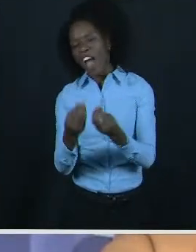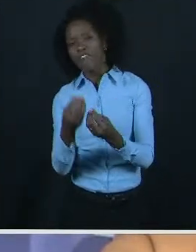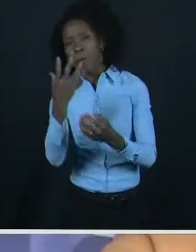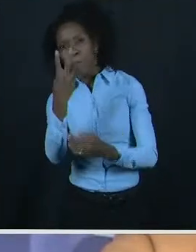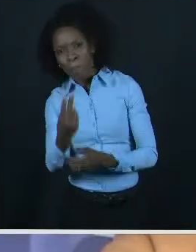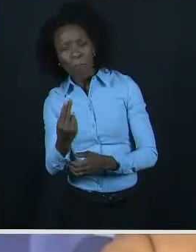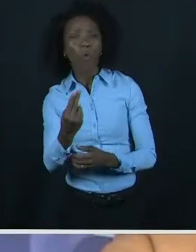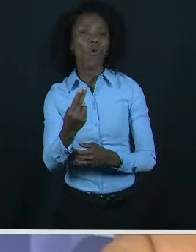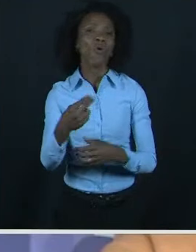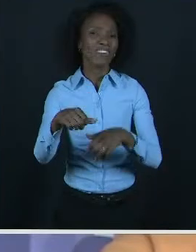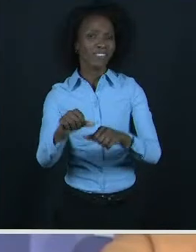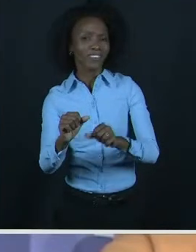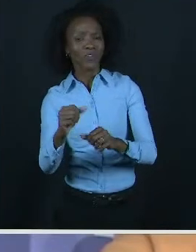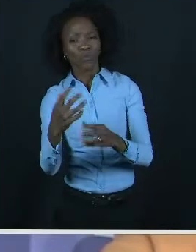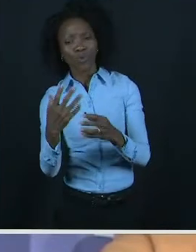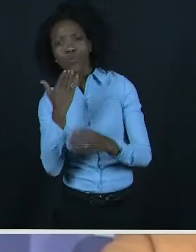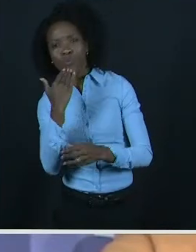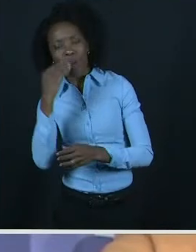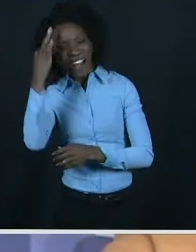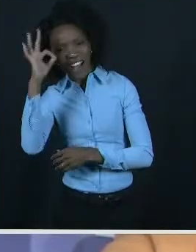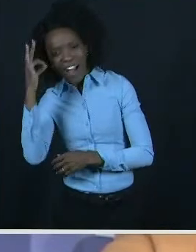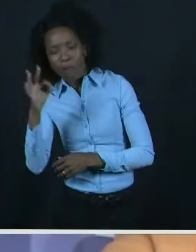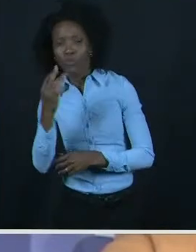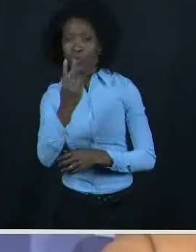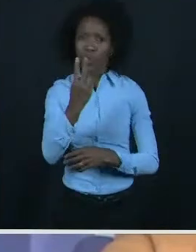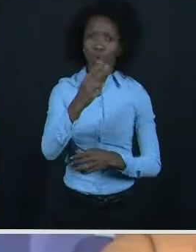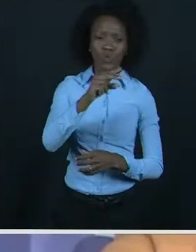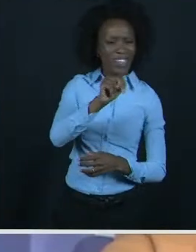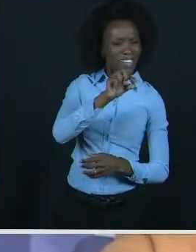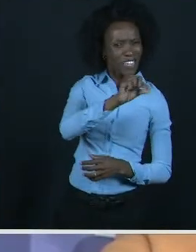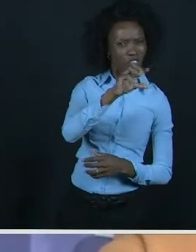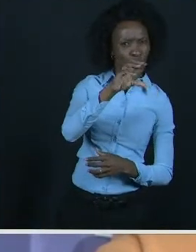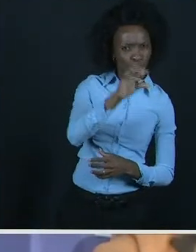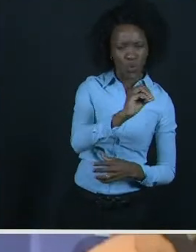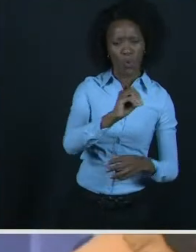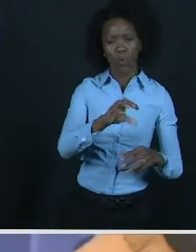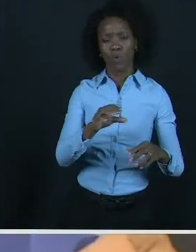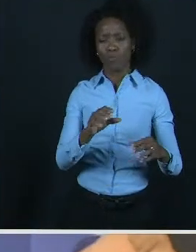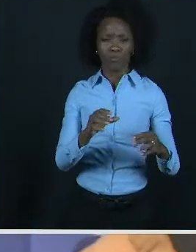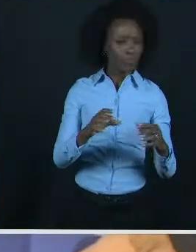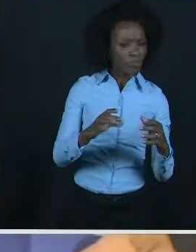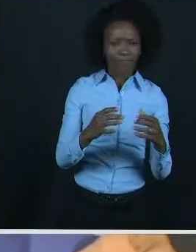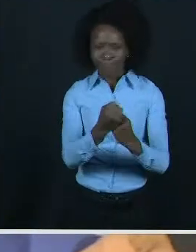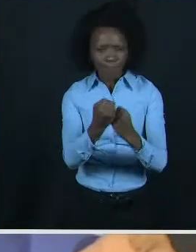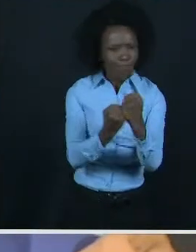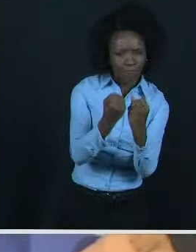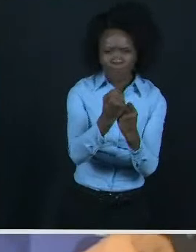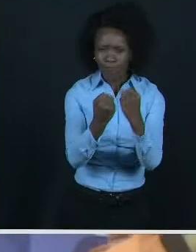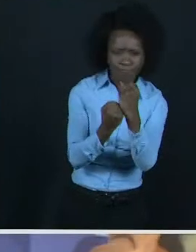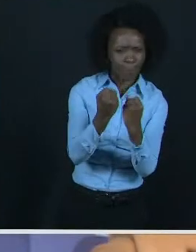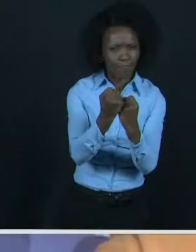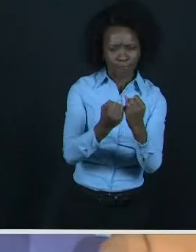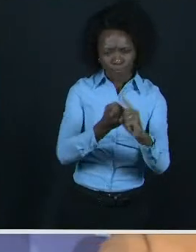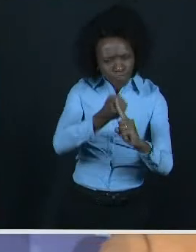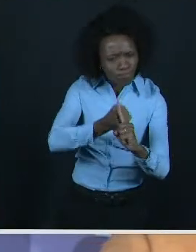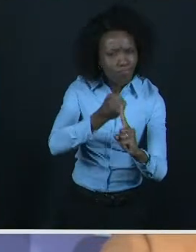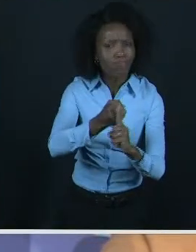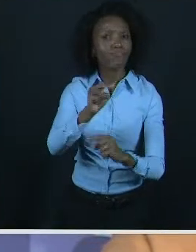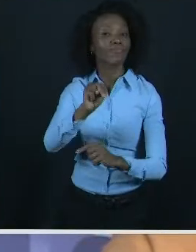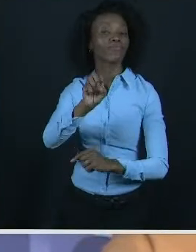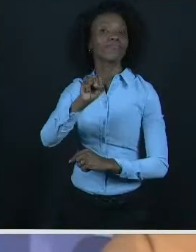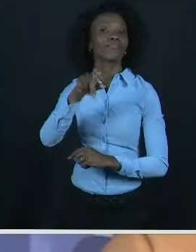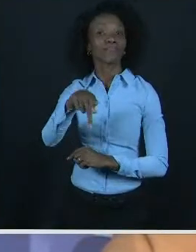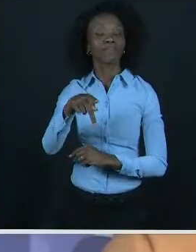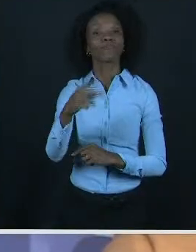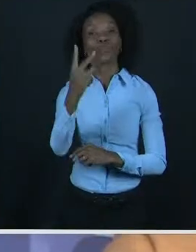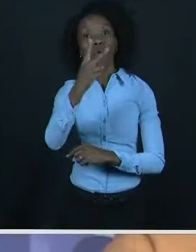society representatives that have been working tirelessly to drive the implementation of the NSP. To ensure that